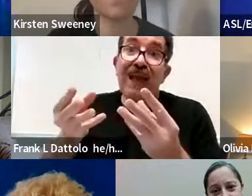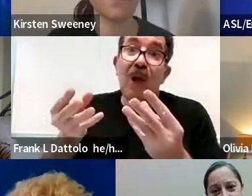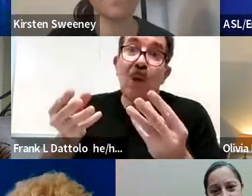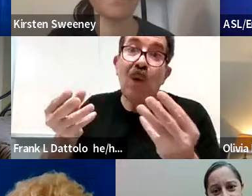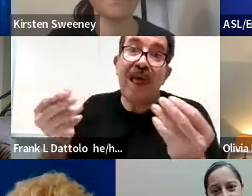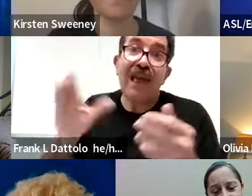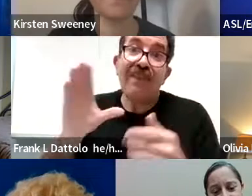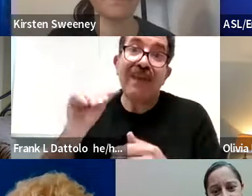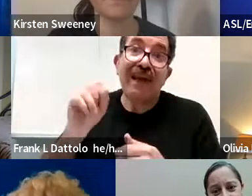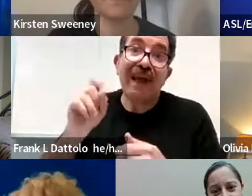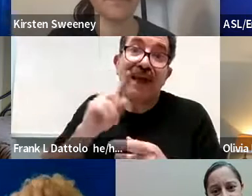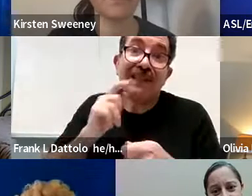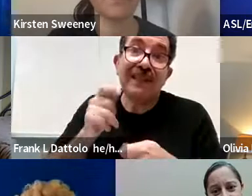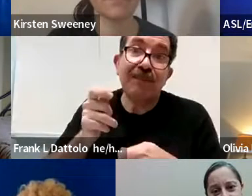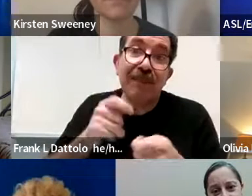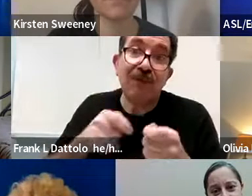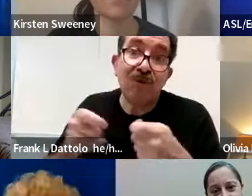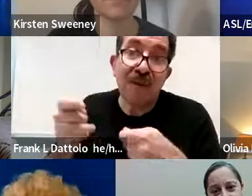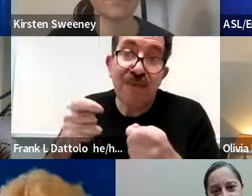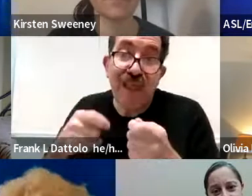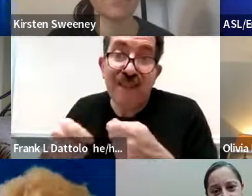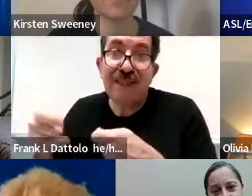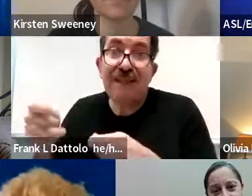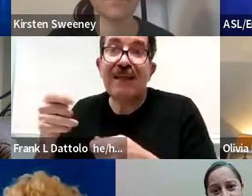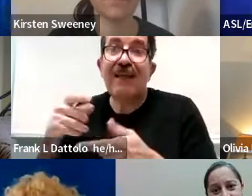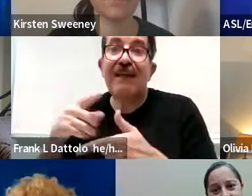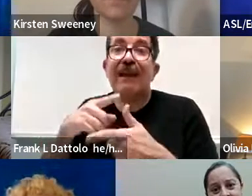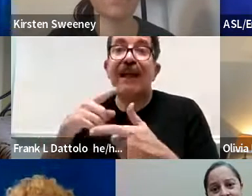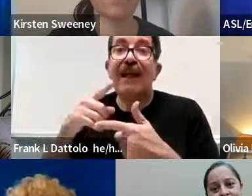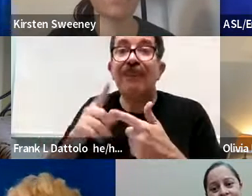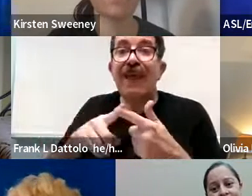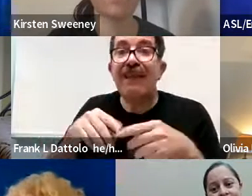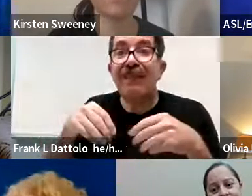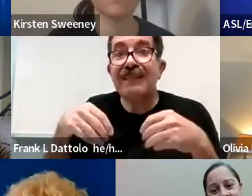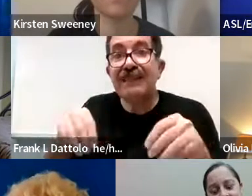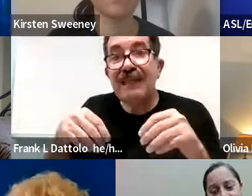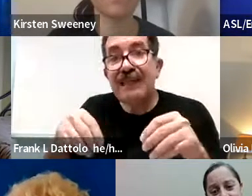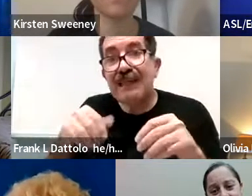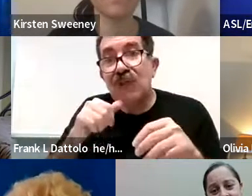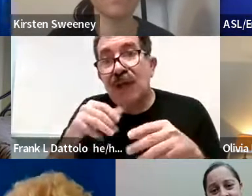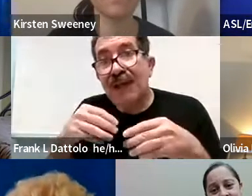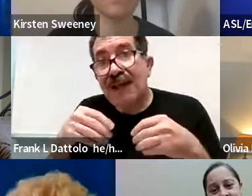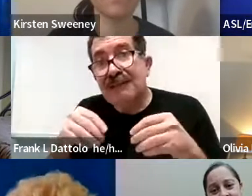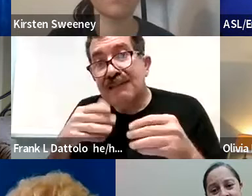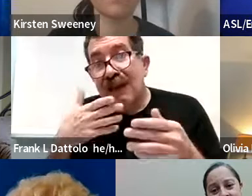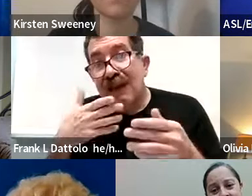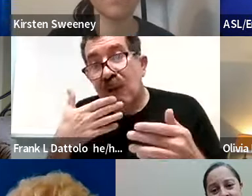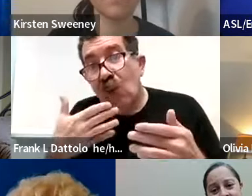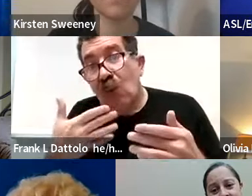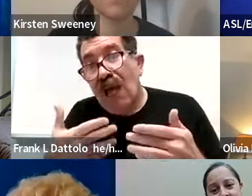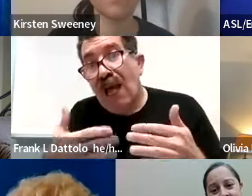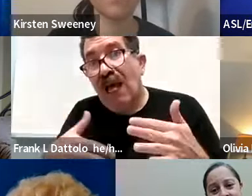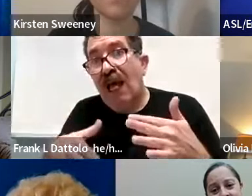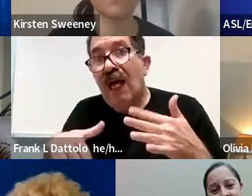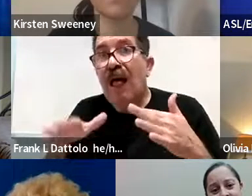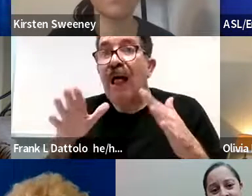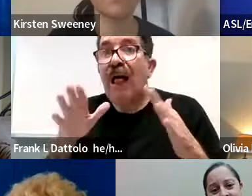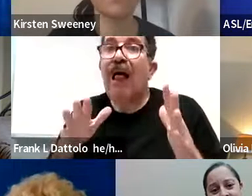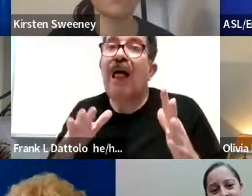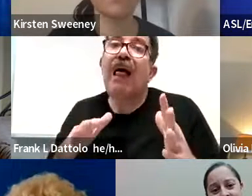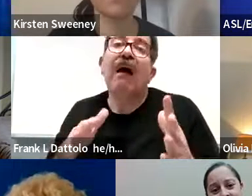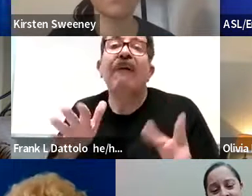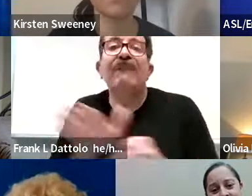for the hype to die down a little bit about a brand new show. And then there's replacements that get put into the show, and